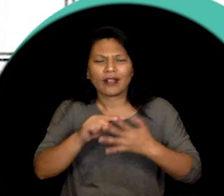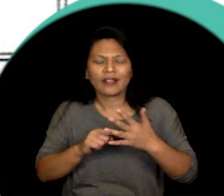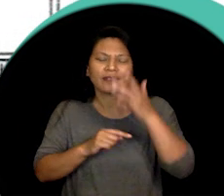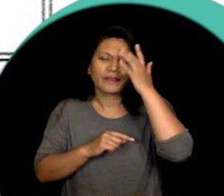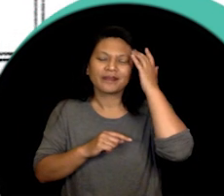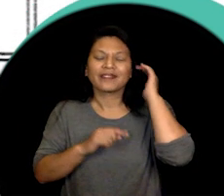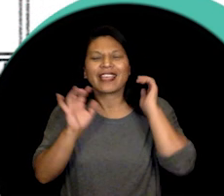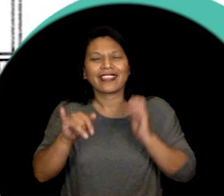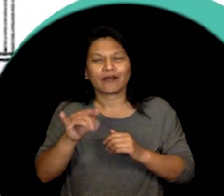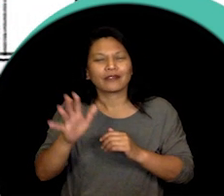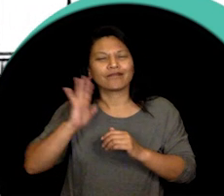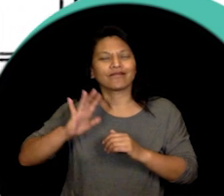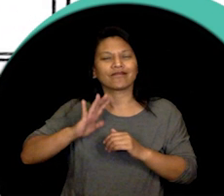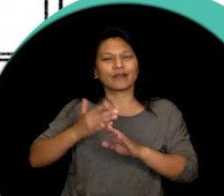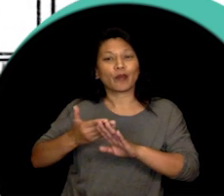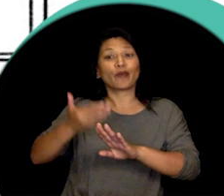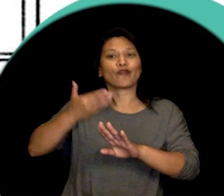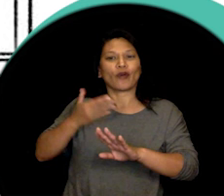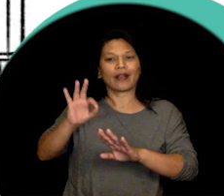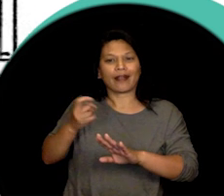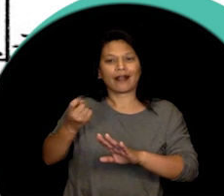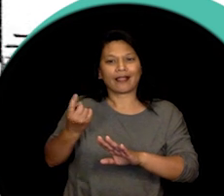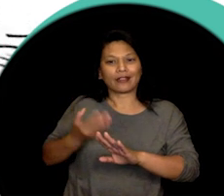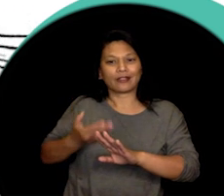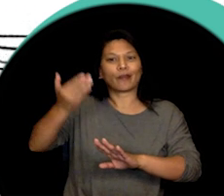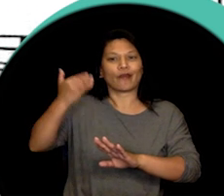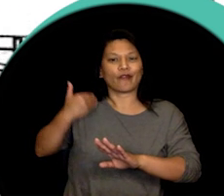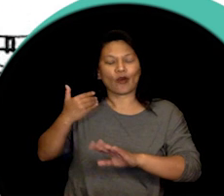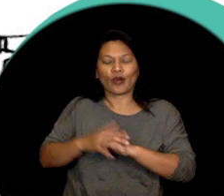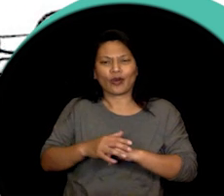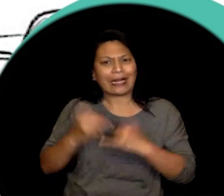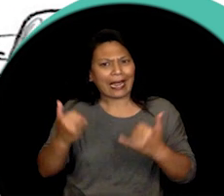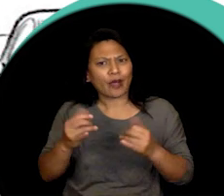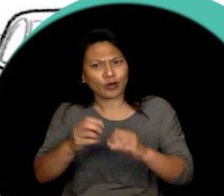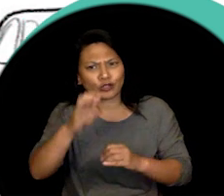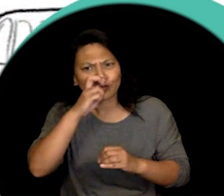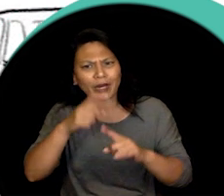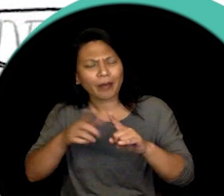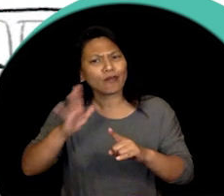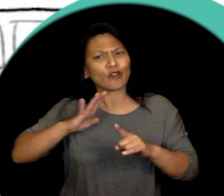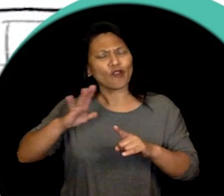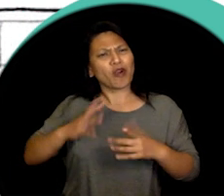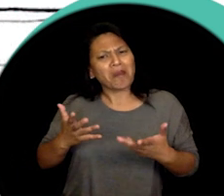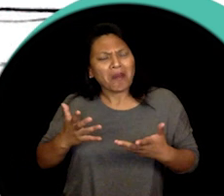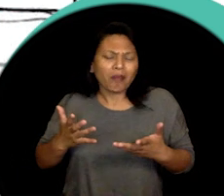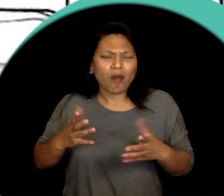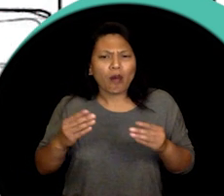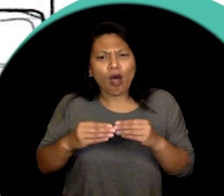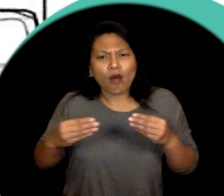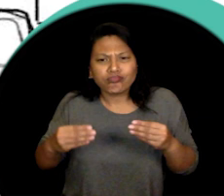security, whatever. And this was way back before 9/11 or anything else, before security really got tight. But even